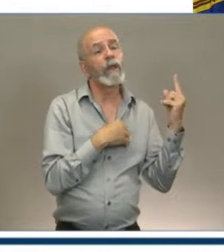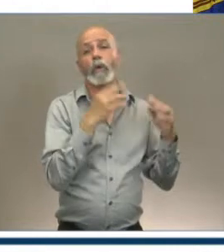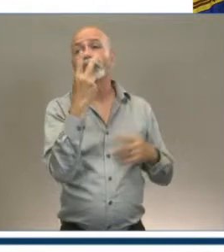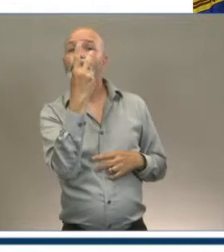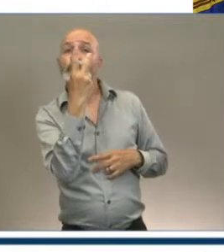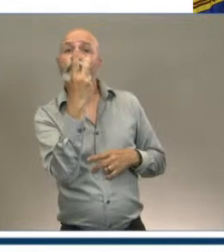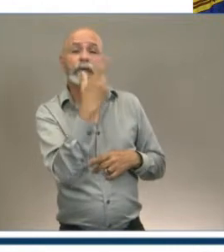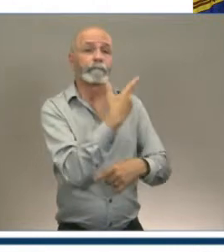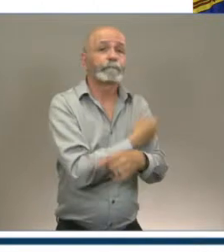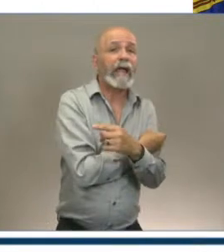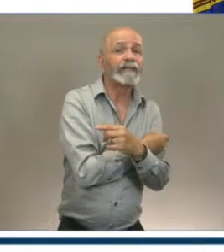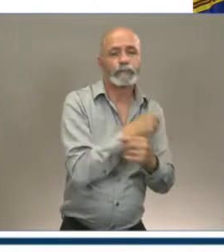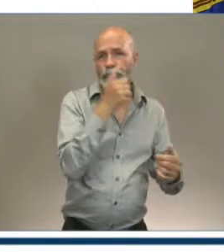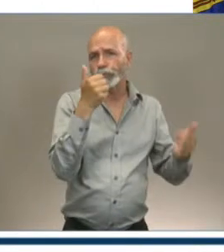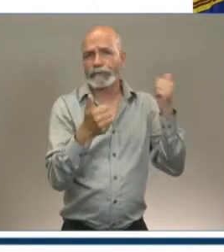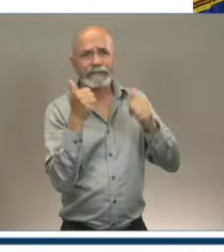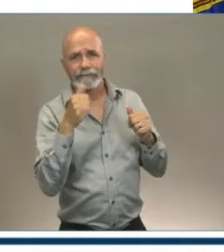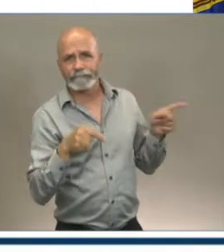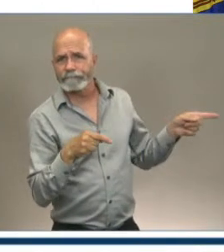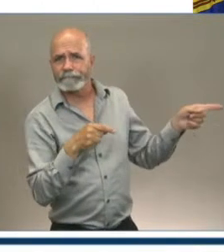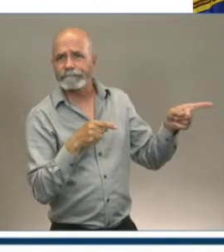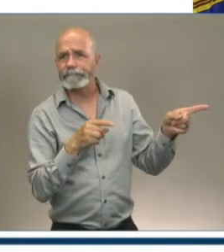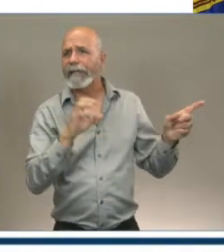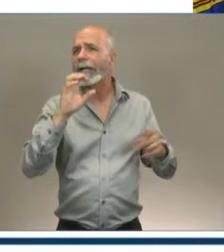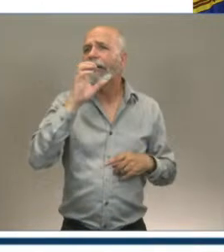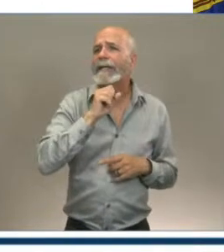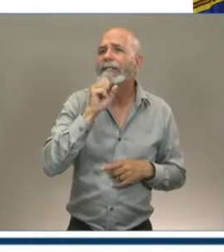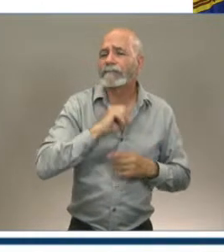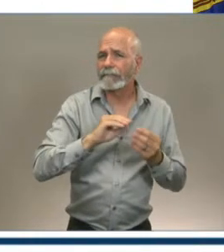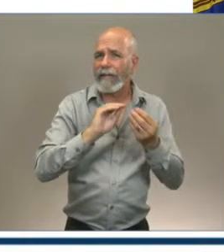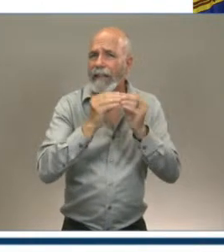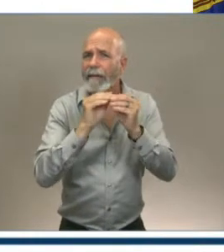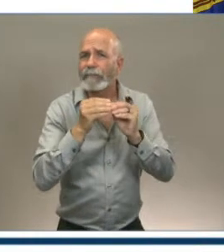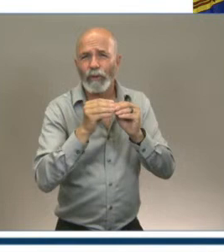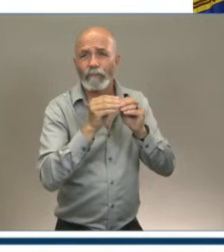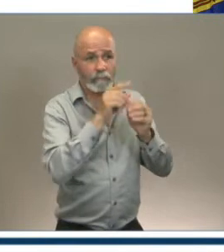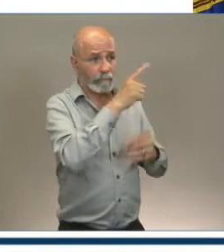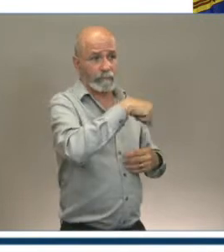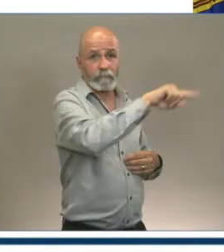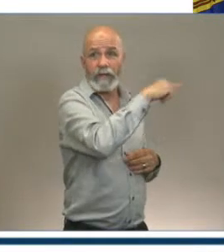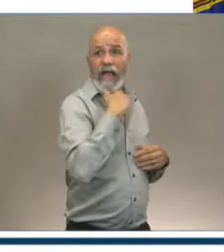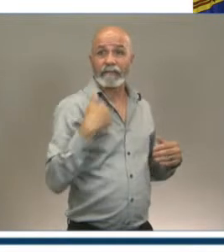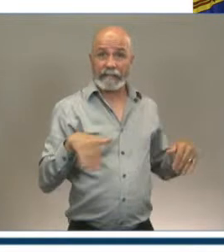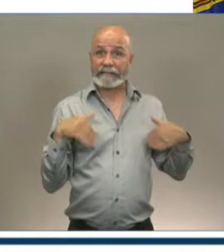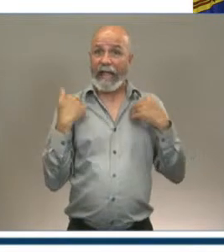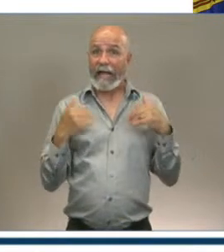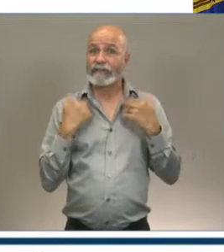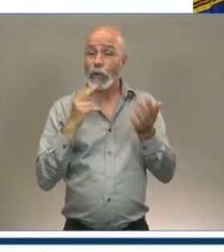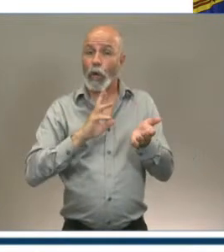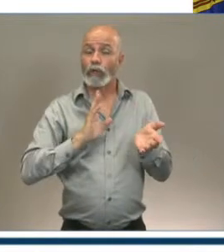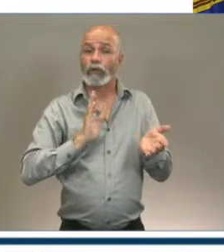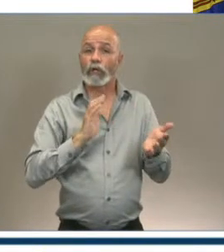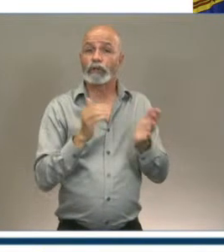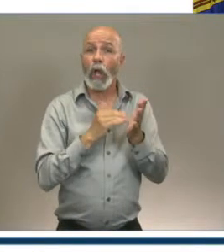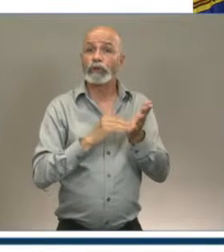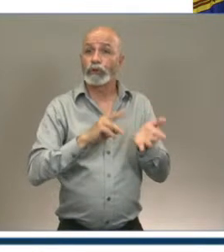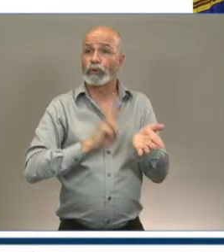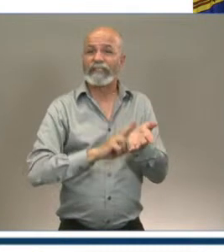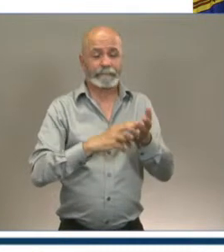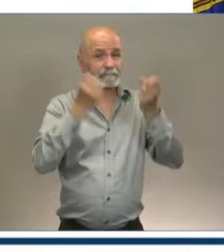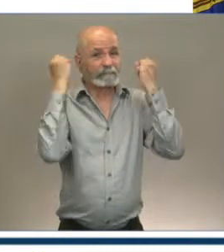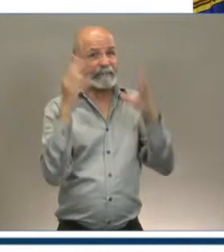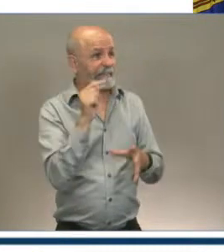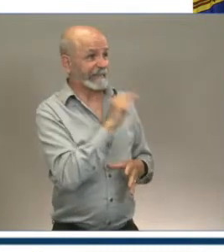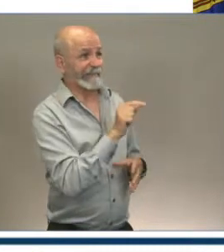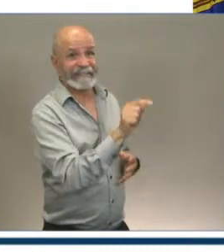there's any breakdown of that by age group. For example, have younger healthcare workers, there's a lot of nurses who are and